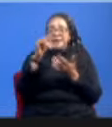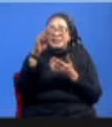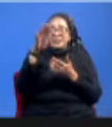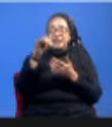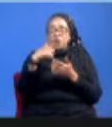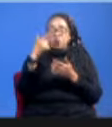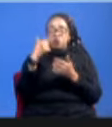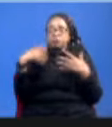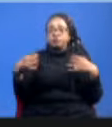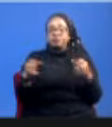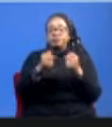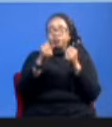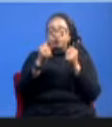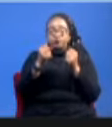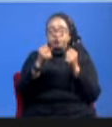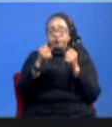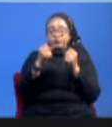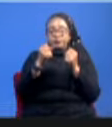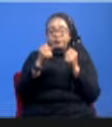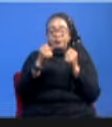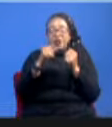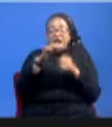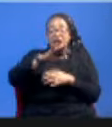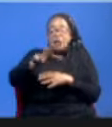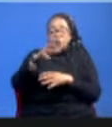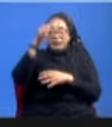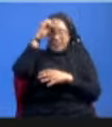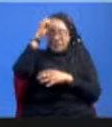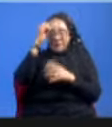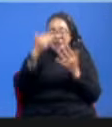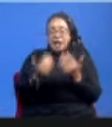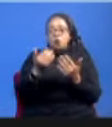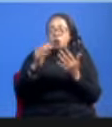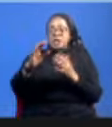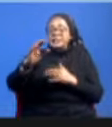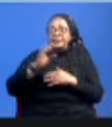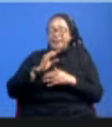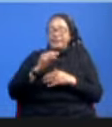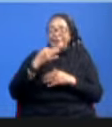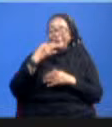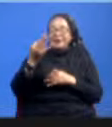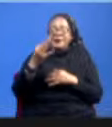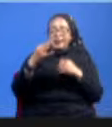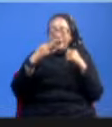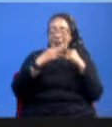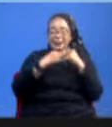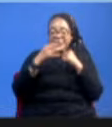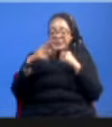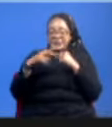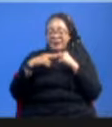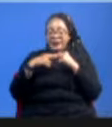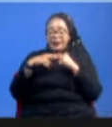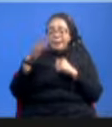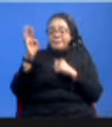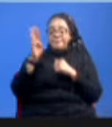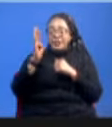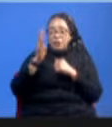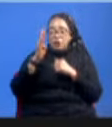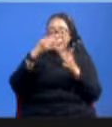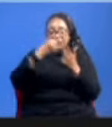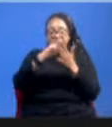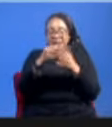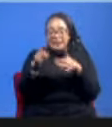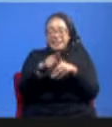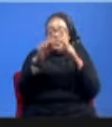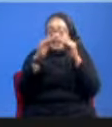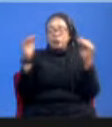besieged. Now, county governments will receive 387 billion shillings as equitable revenue share after the